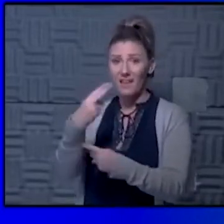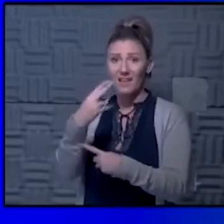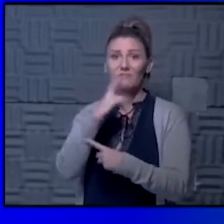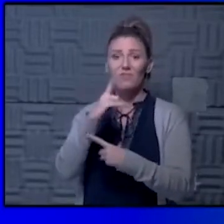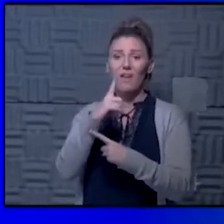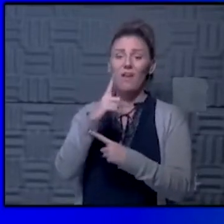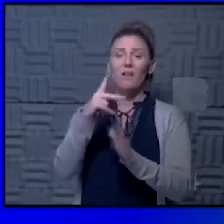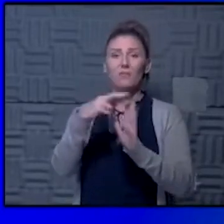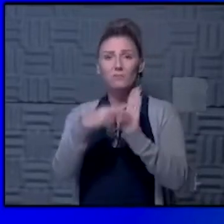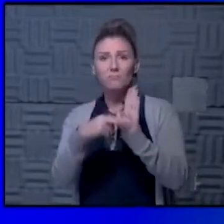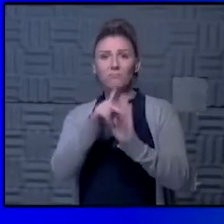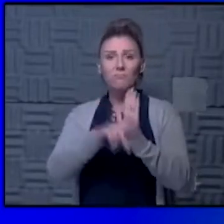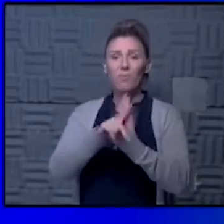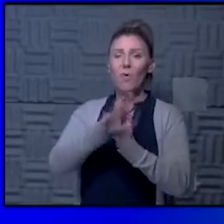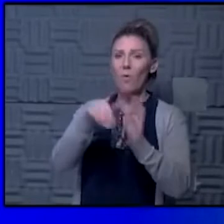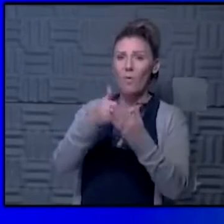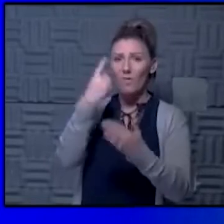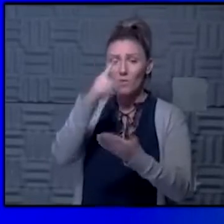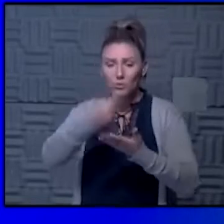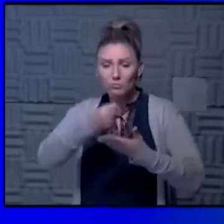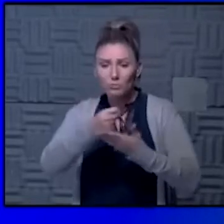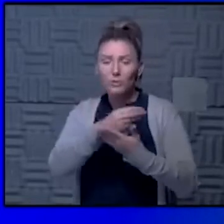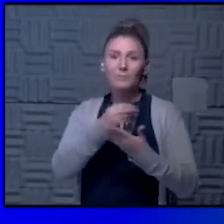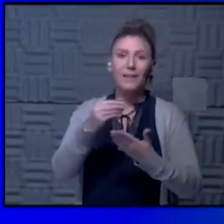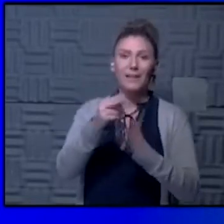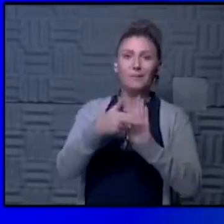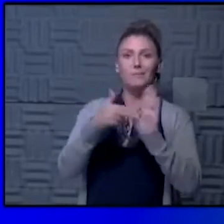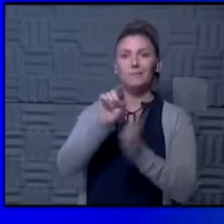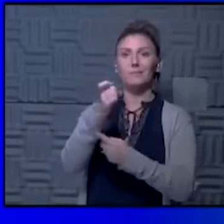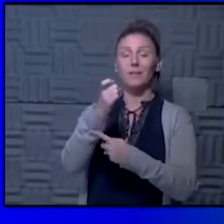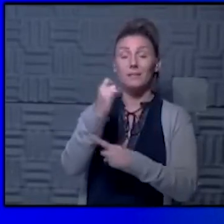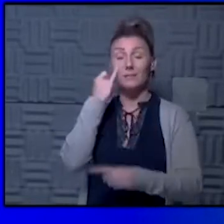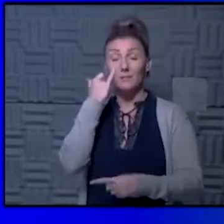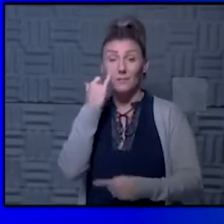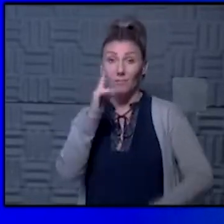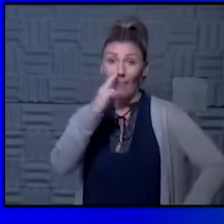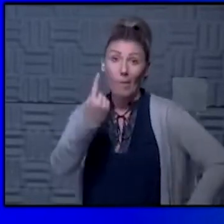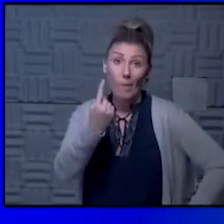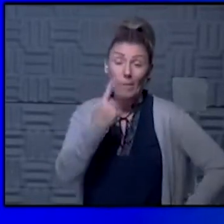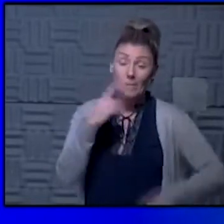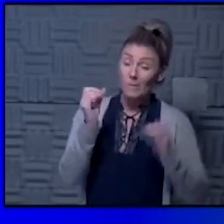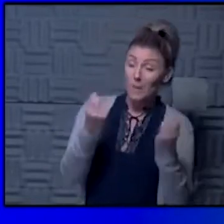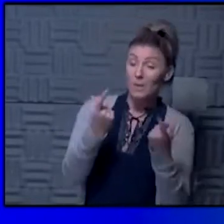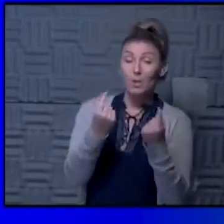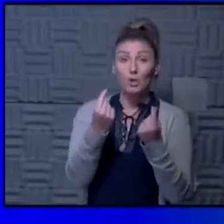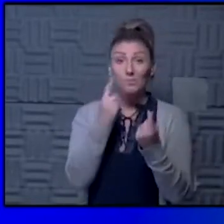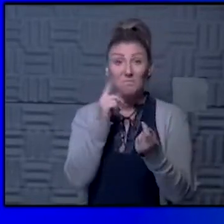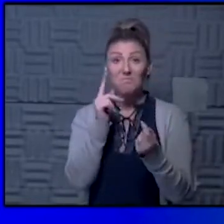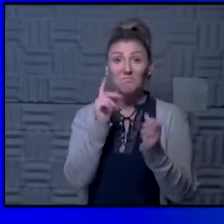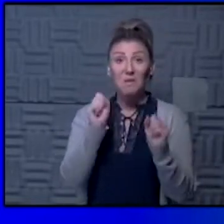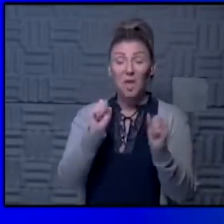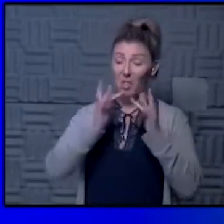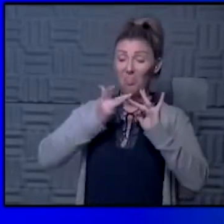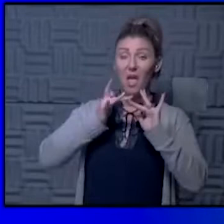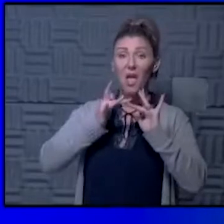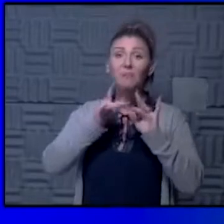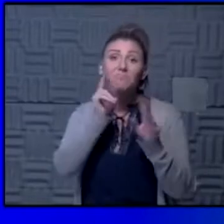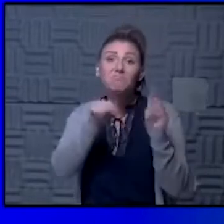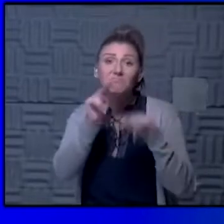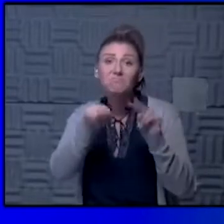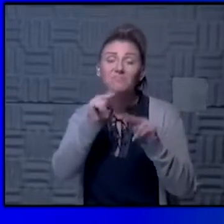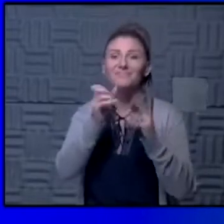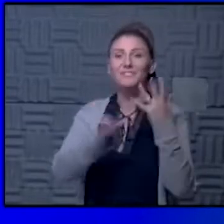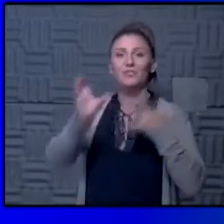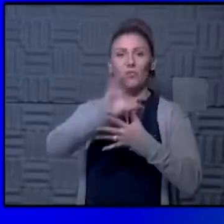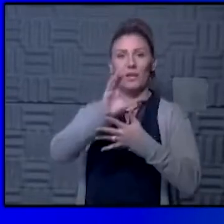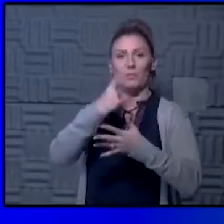treatment and diagnosis. All those should be available on the web. And if you're bored and otherwise have nothing to do, go ahead and take a look at those. And those are really the